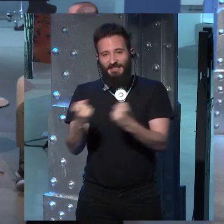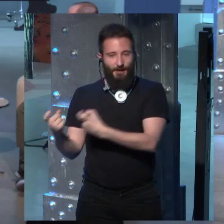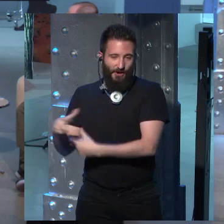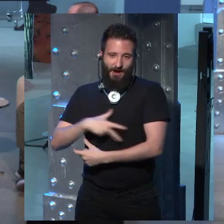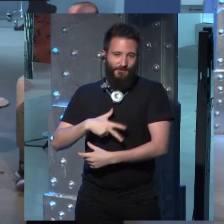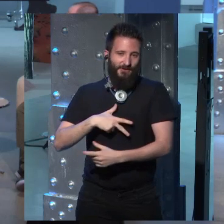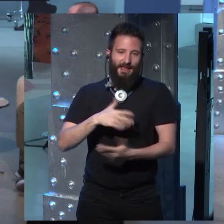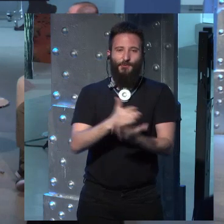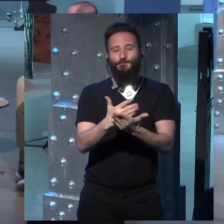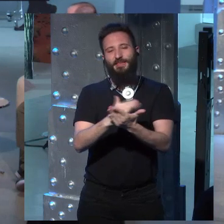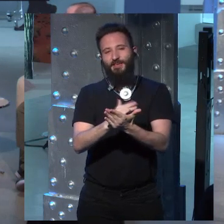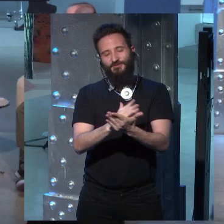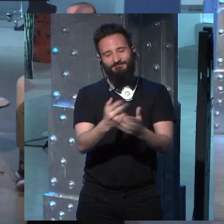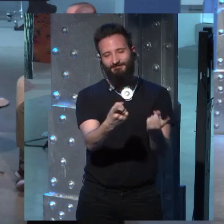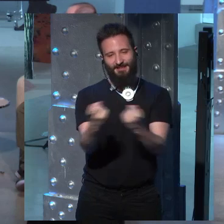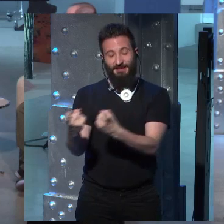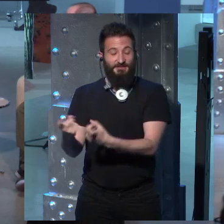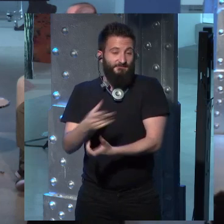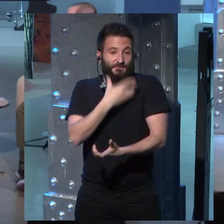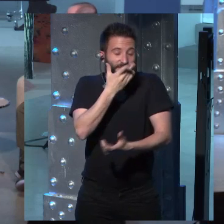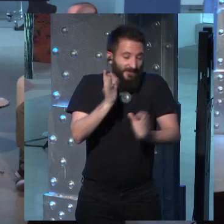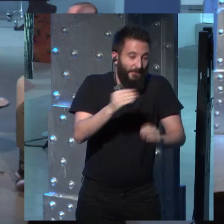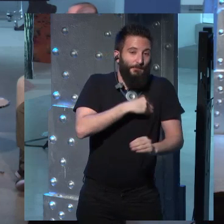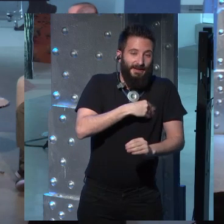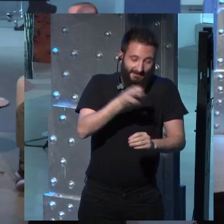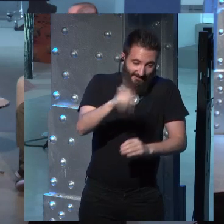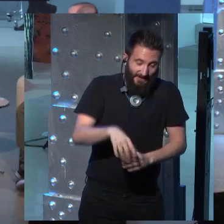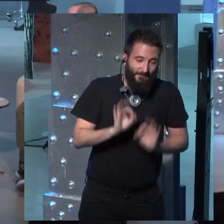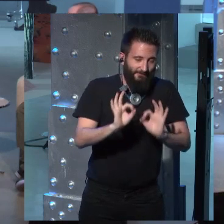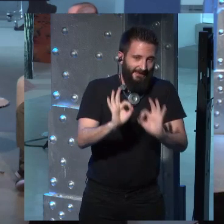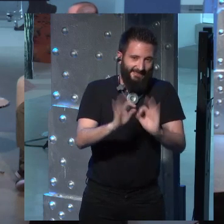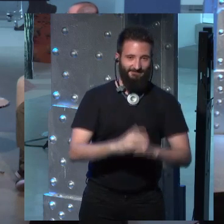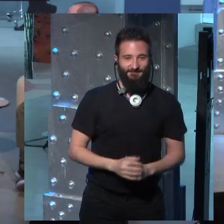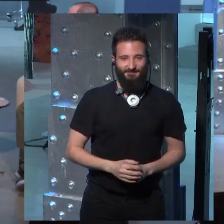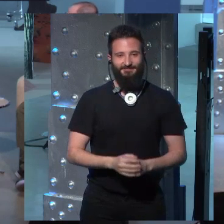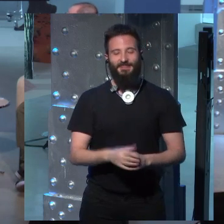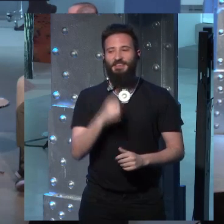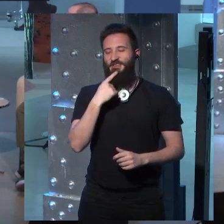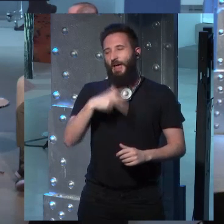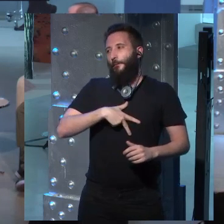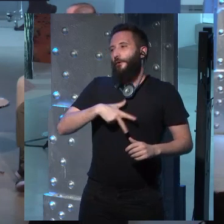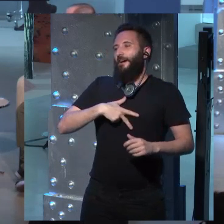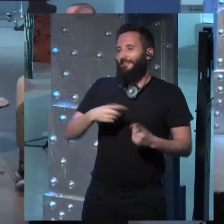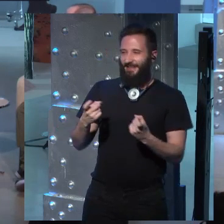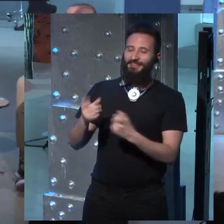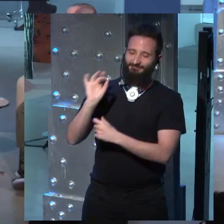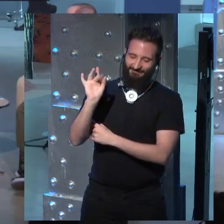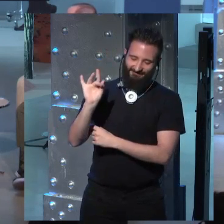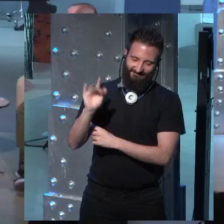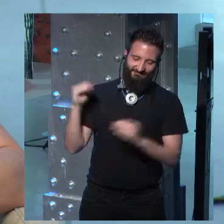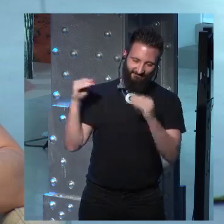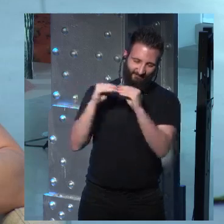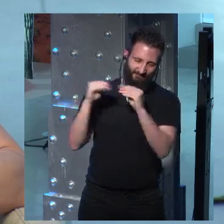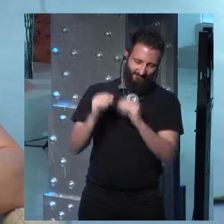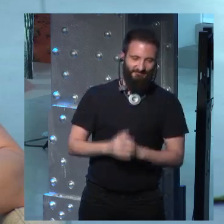intermediaries. It's a shame, but we do. You agree? That they're necessary, yes. I mean, I wish we were